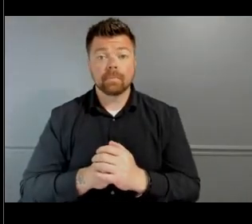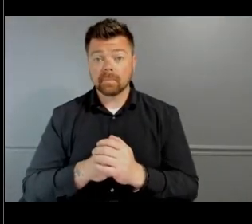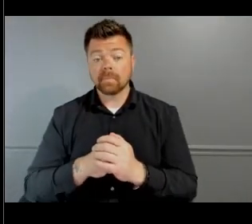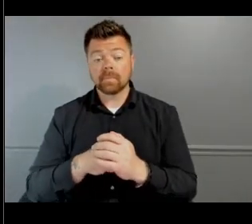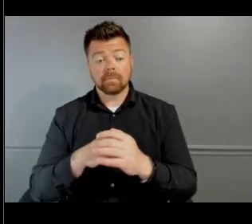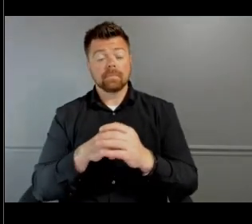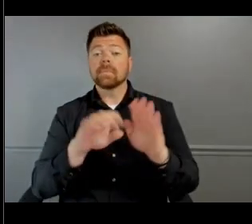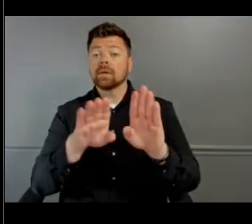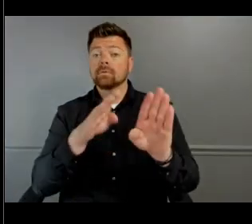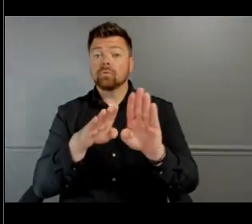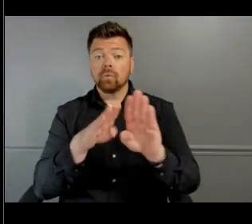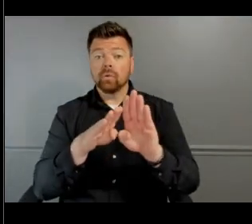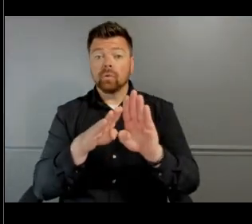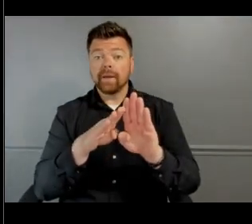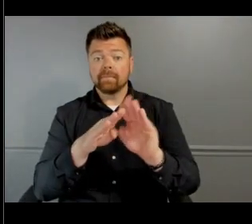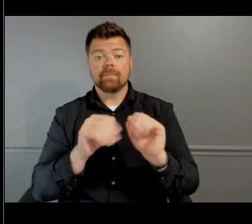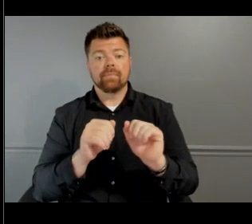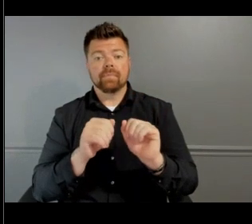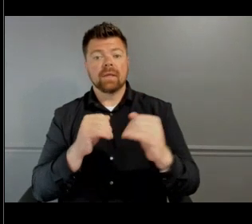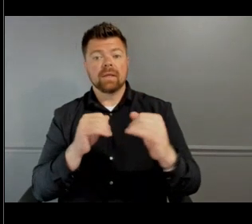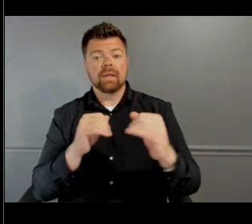Doorway depth.